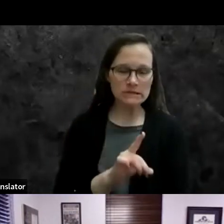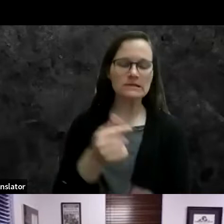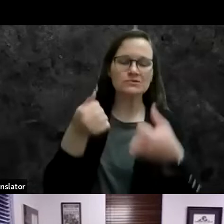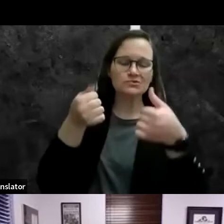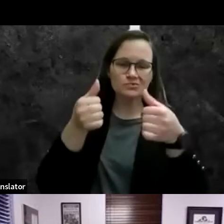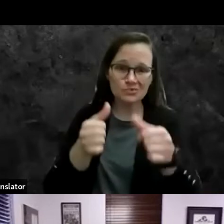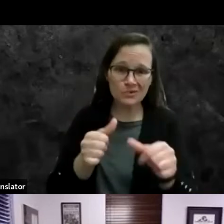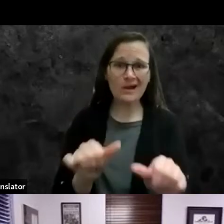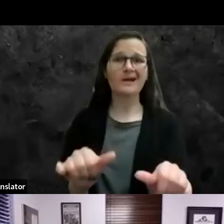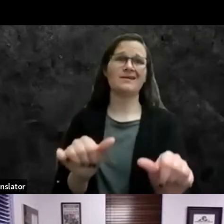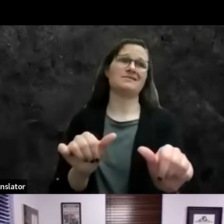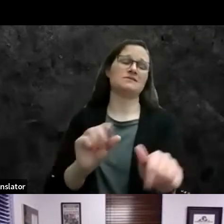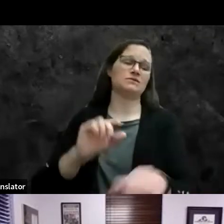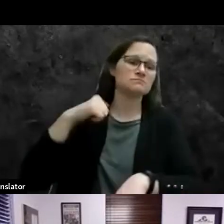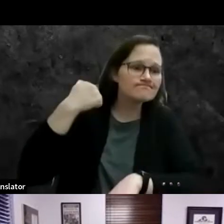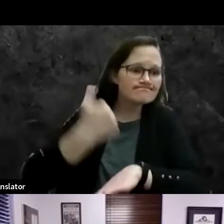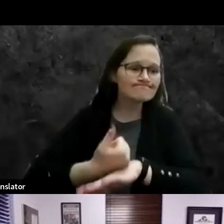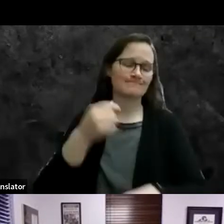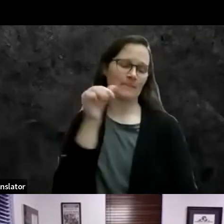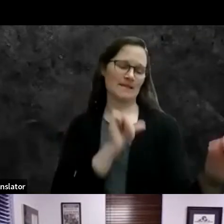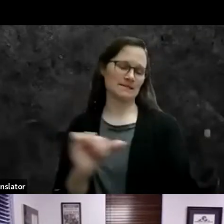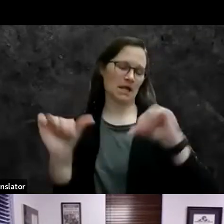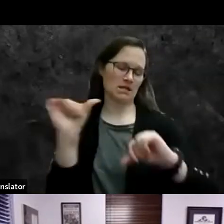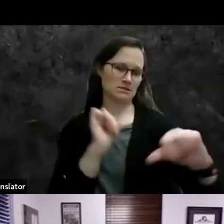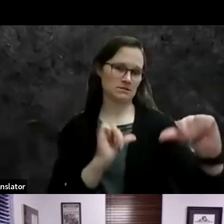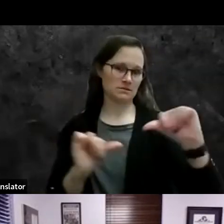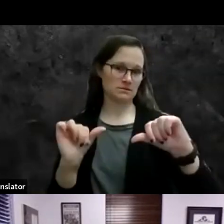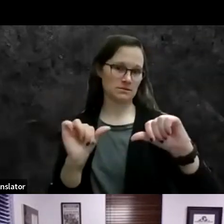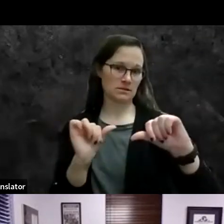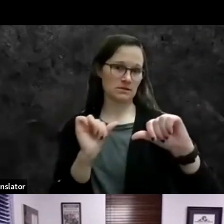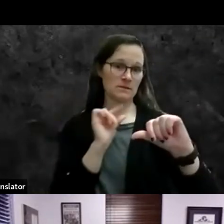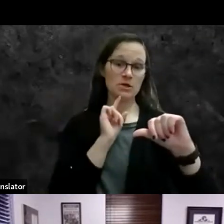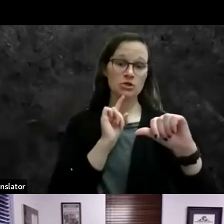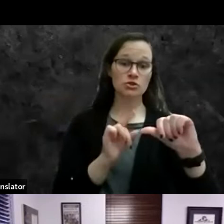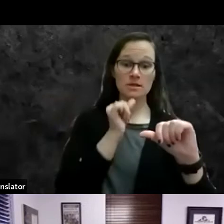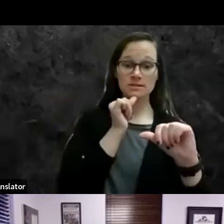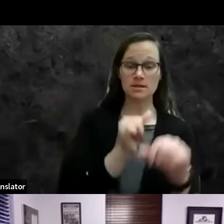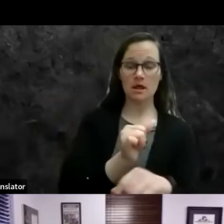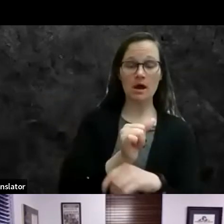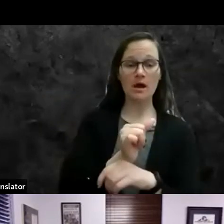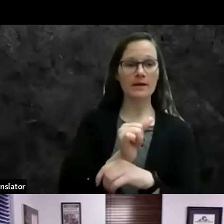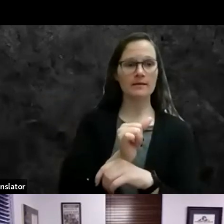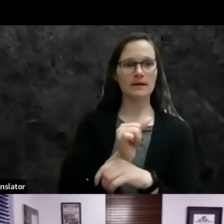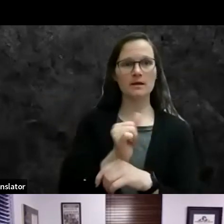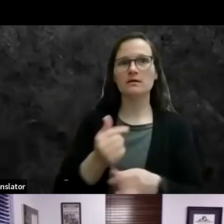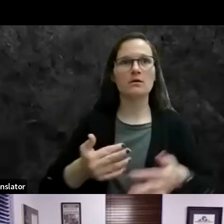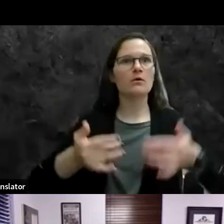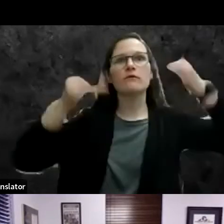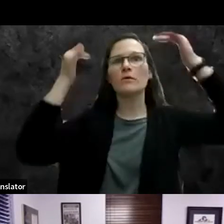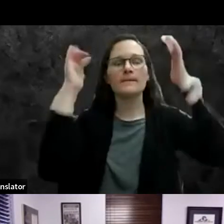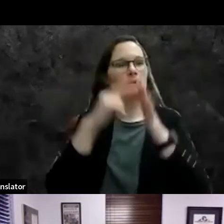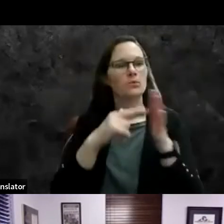to implement that science while at the same time imposing the least burdensome practices that it possibly can on